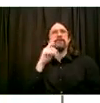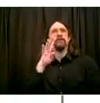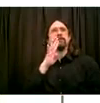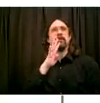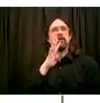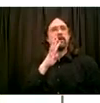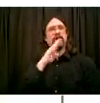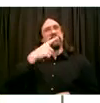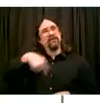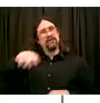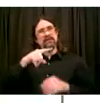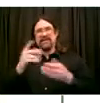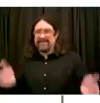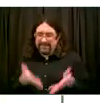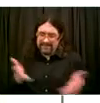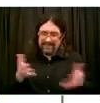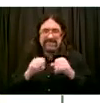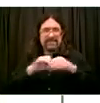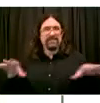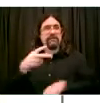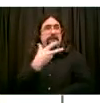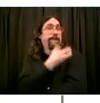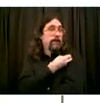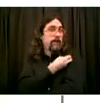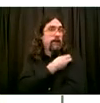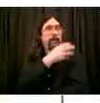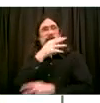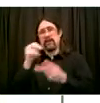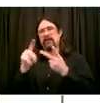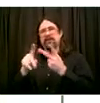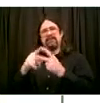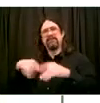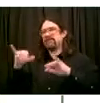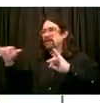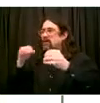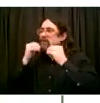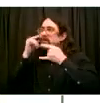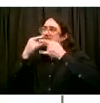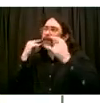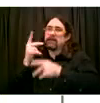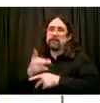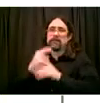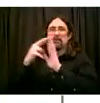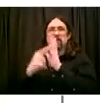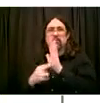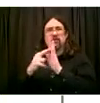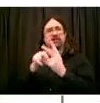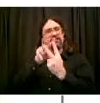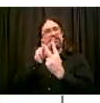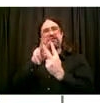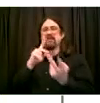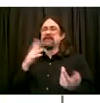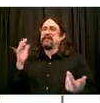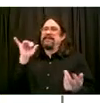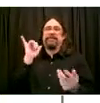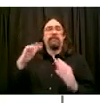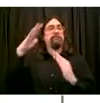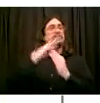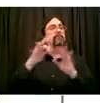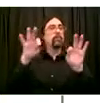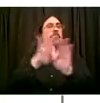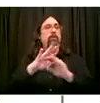you asked about, we are doing hundreds of sequencing analyses each week for